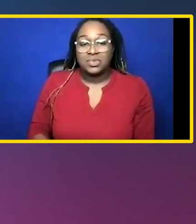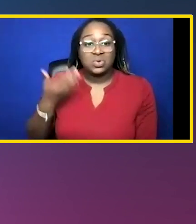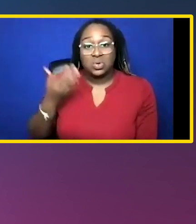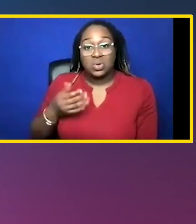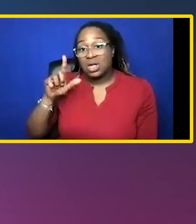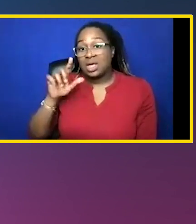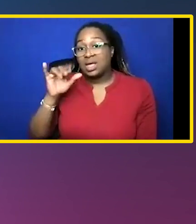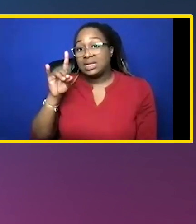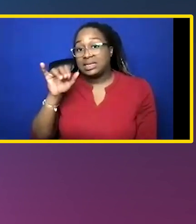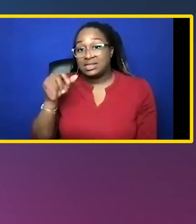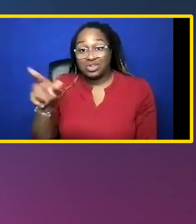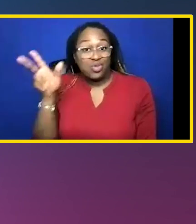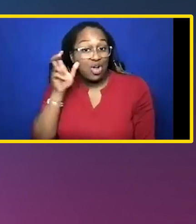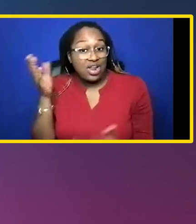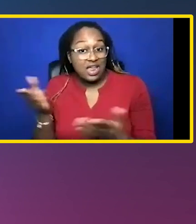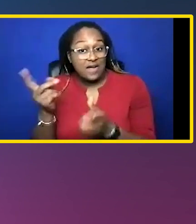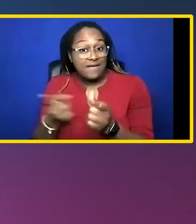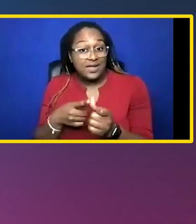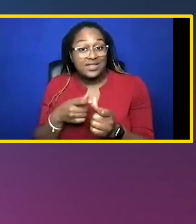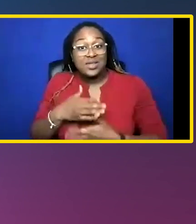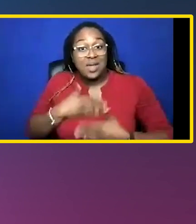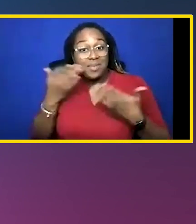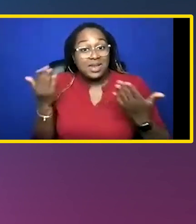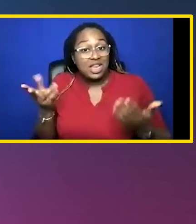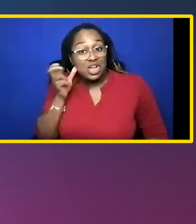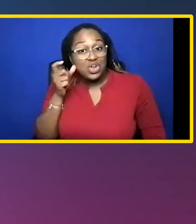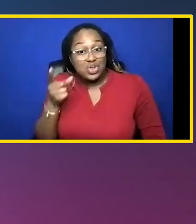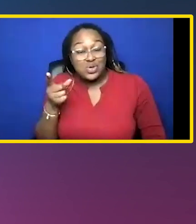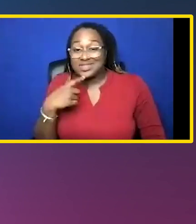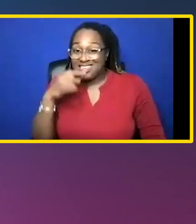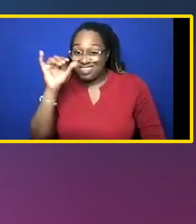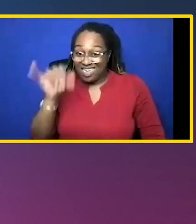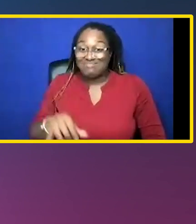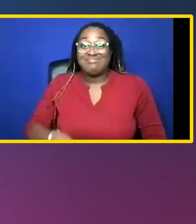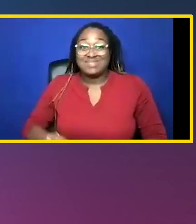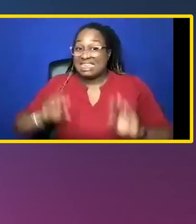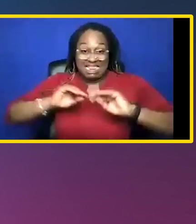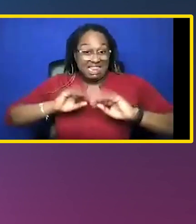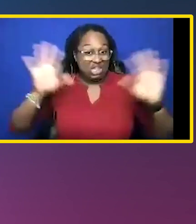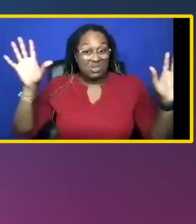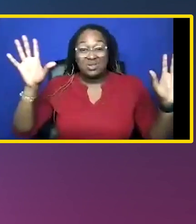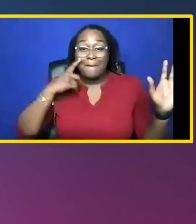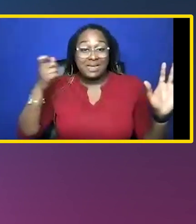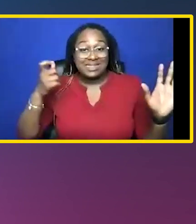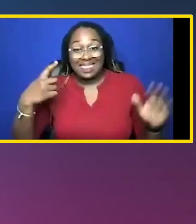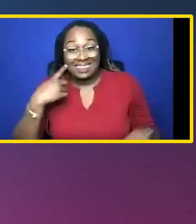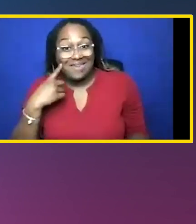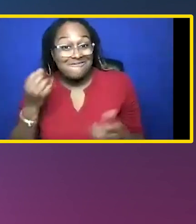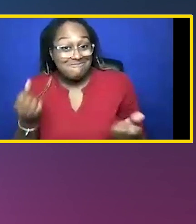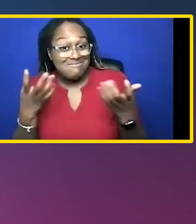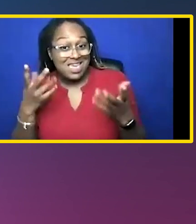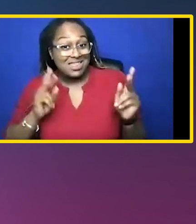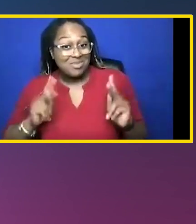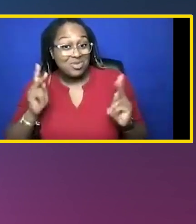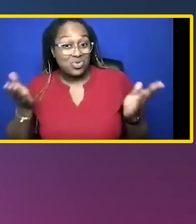heard it here first. I'm so happy to hear you say that so clearly, because I think for many of